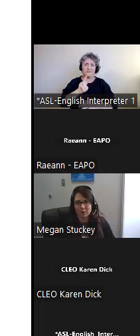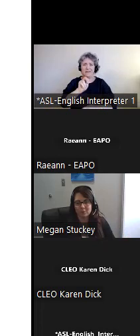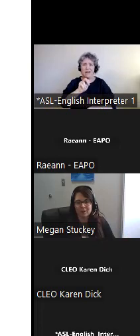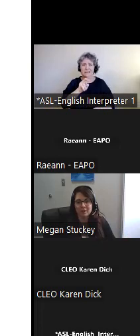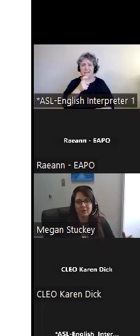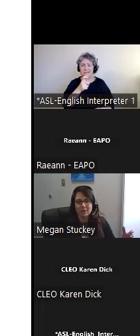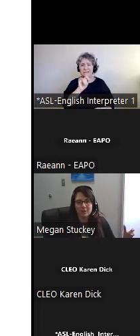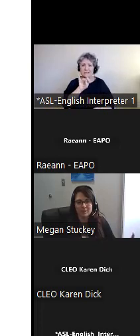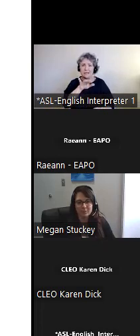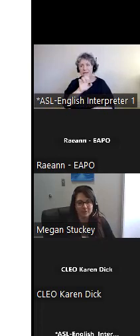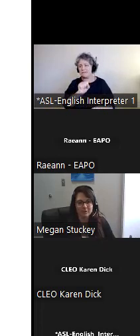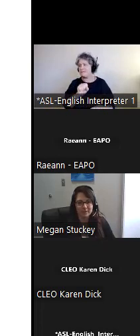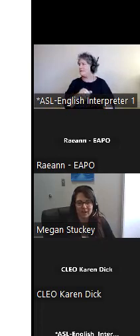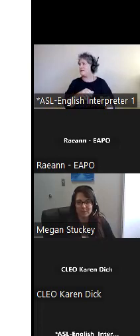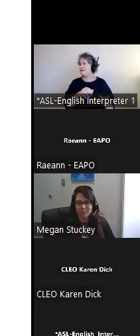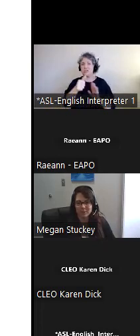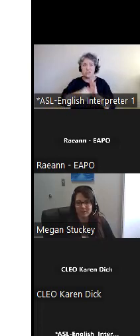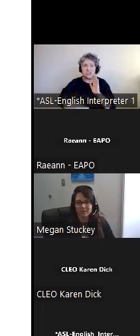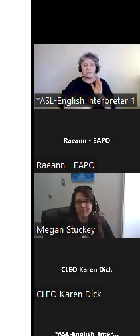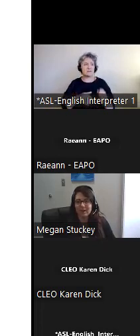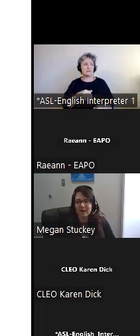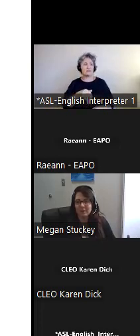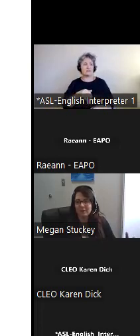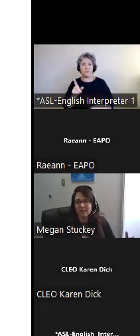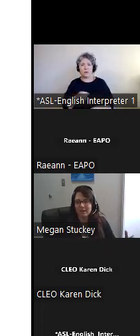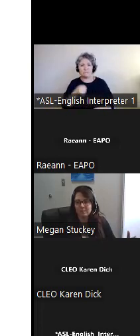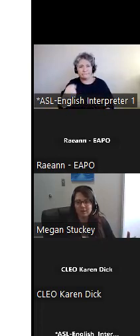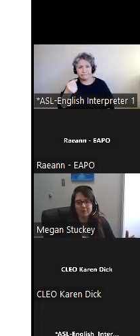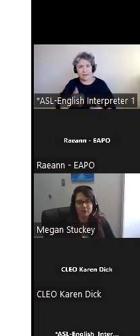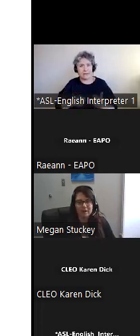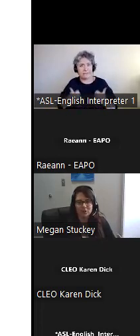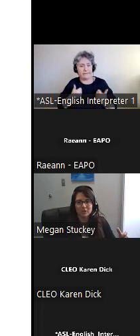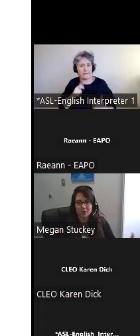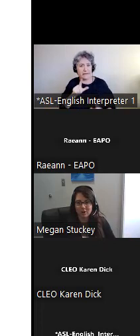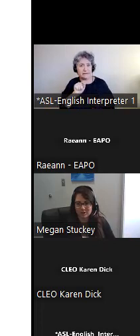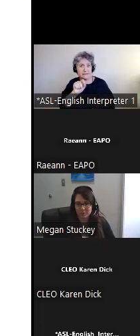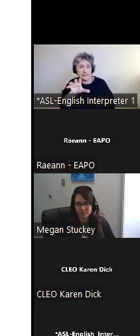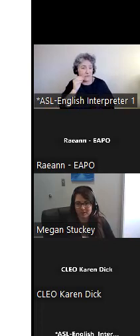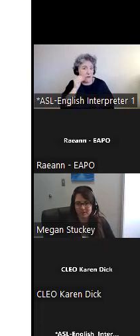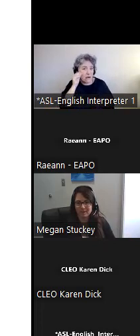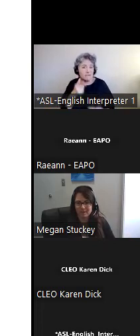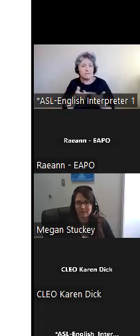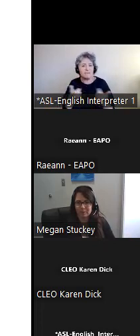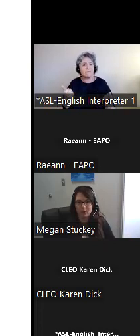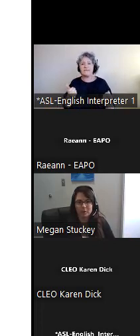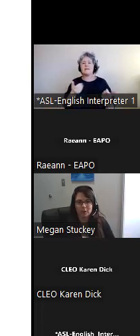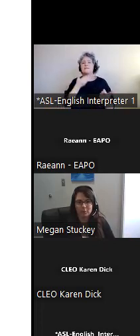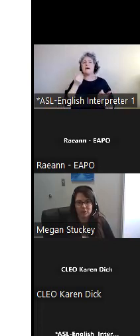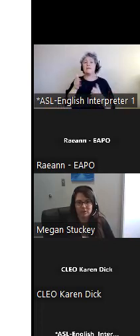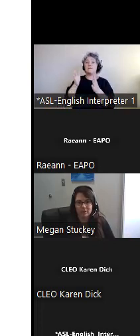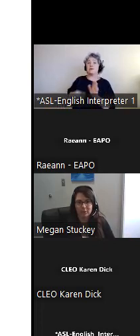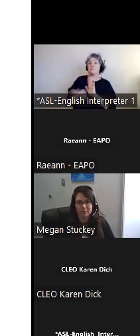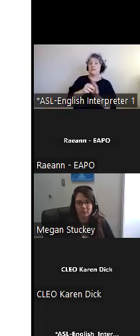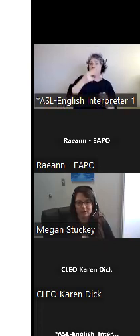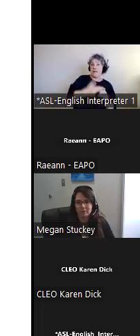care homes. So this is where you can name a person, and it's better for you to actually talk to the person and let them know what your